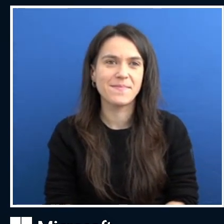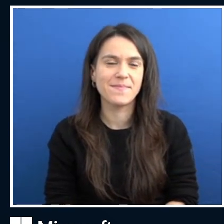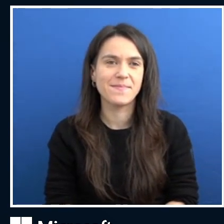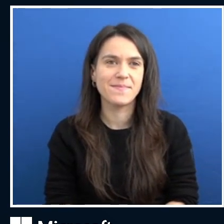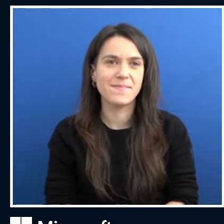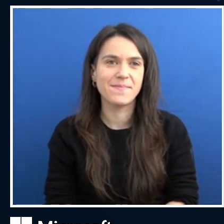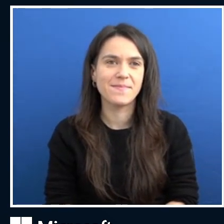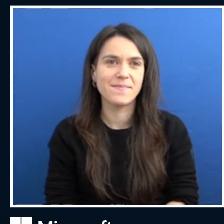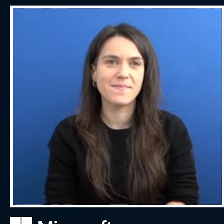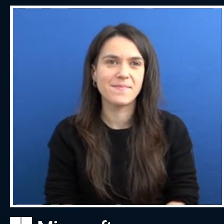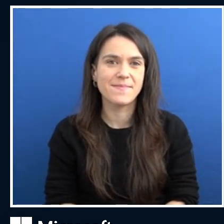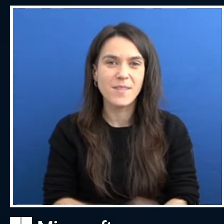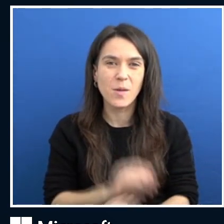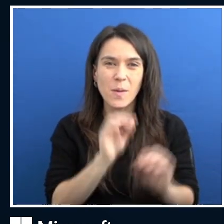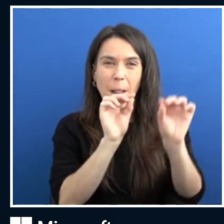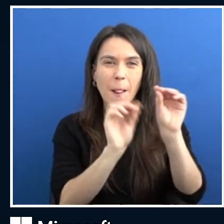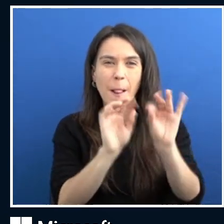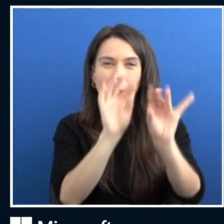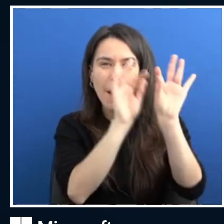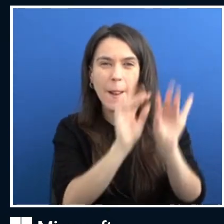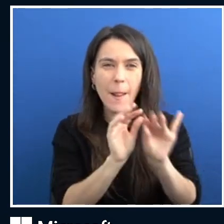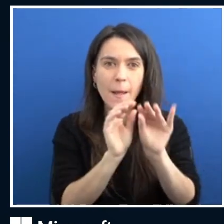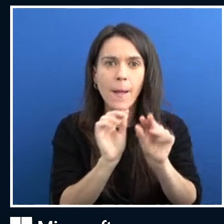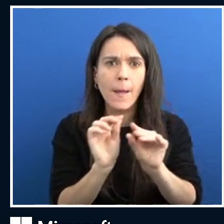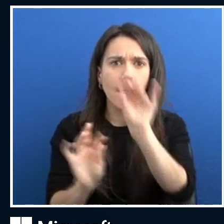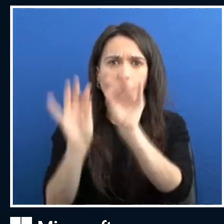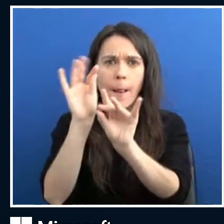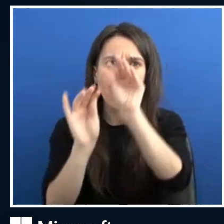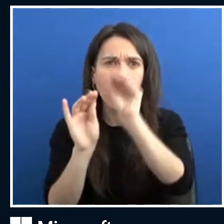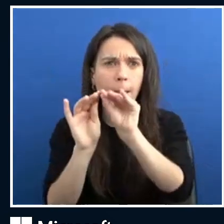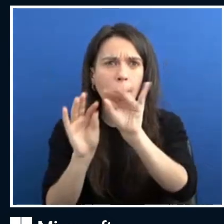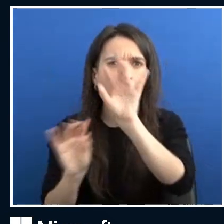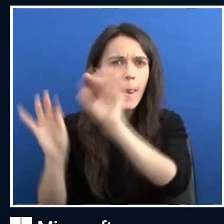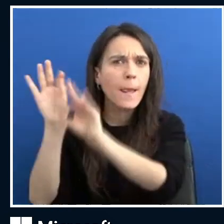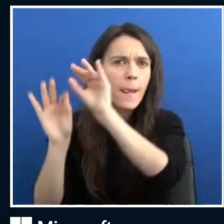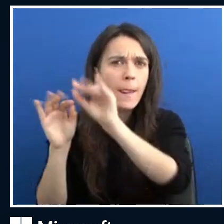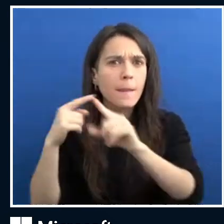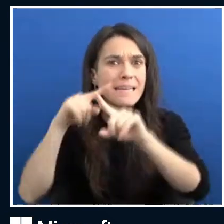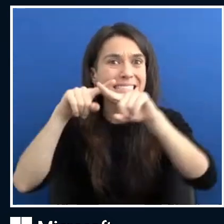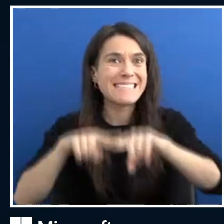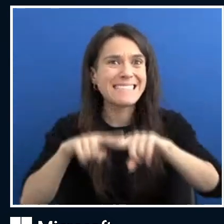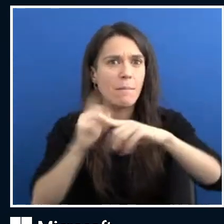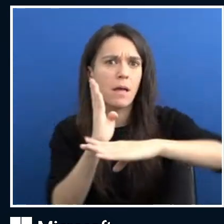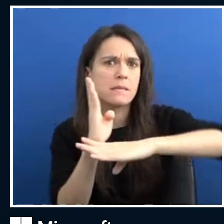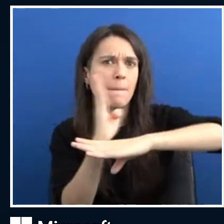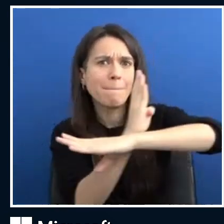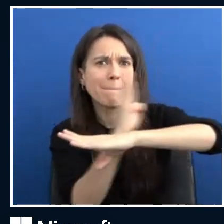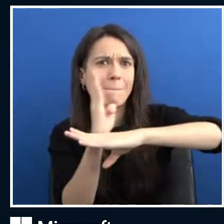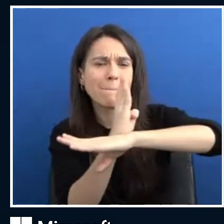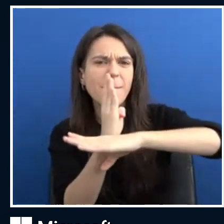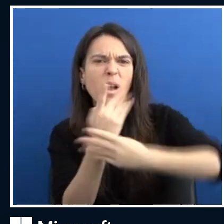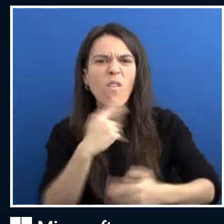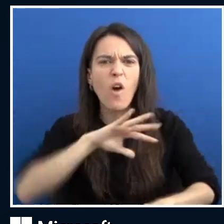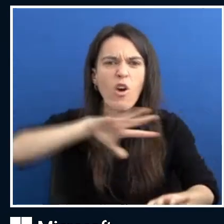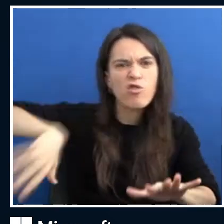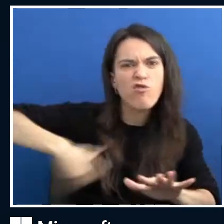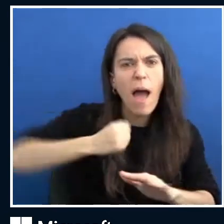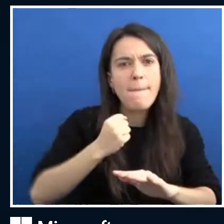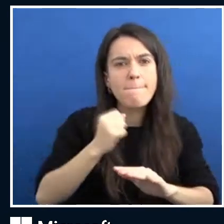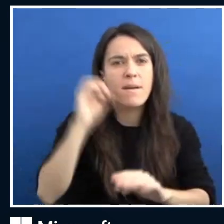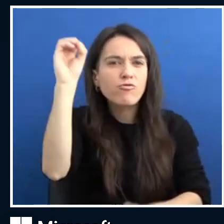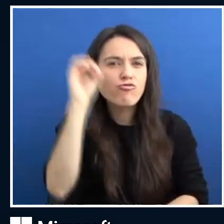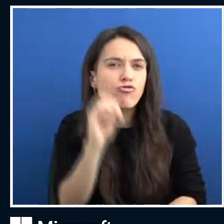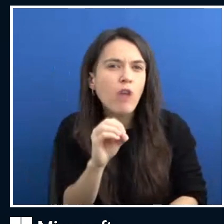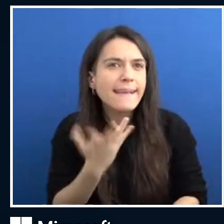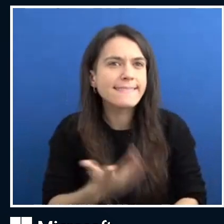So here we see that crime rate depends this way, like the median value depends this way on crime rate and stuff like that. Let's just take an